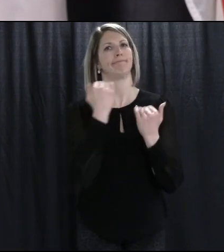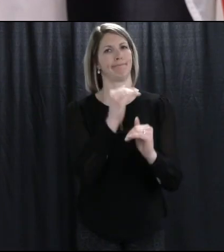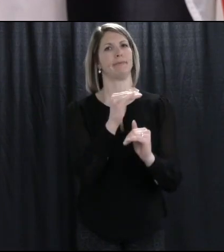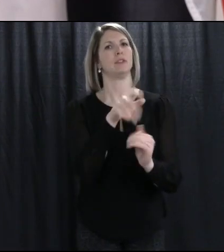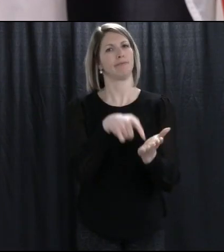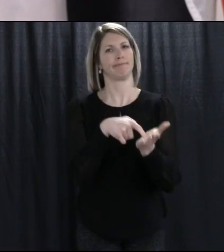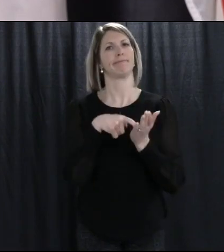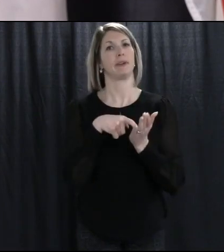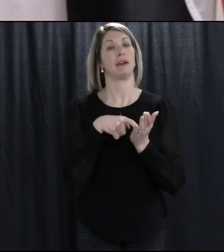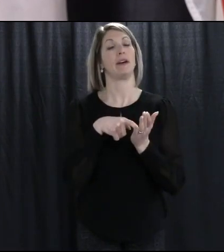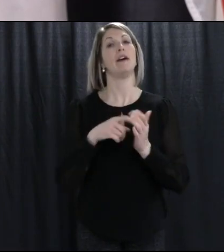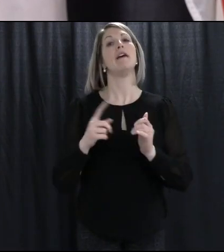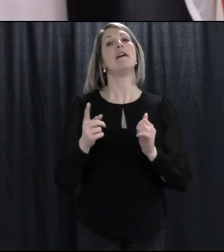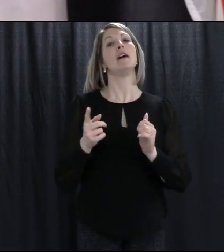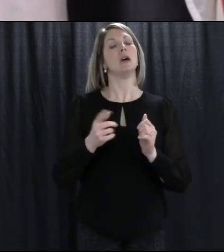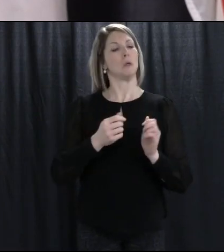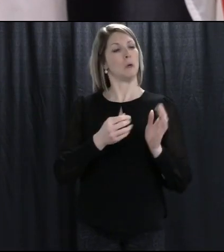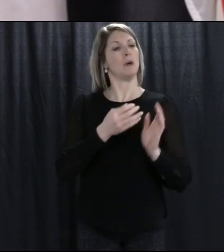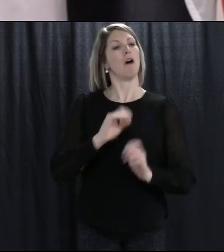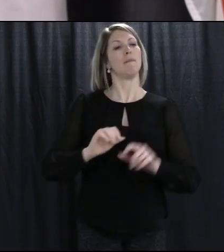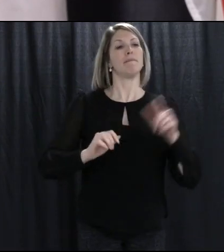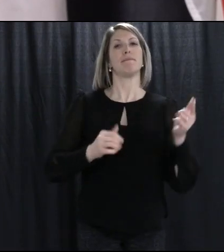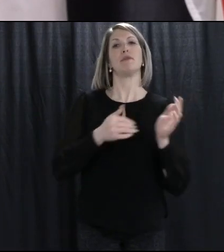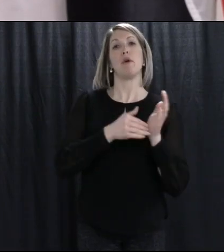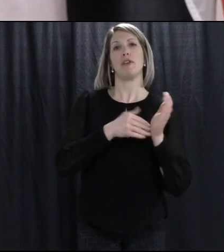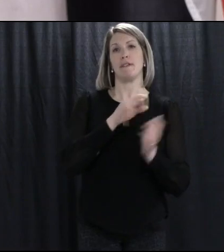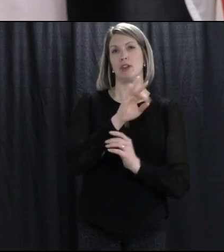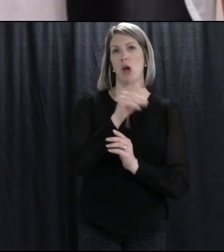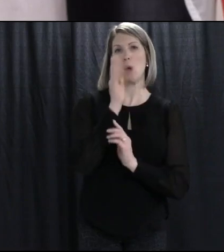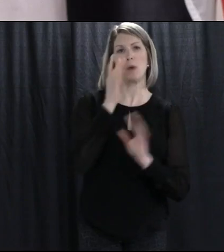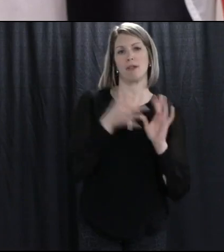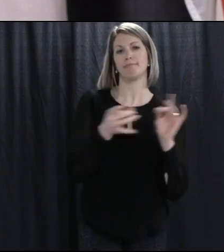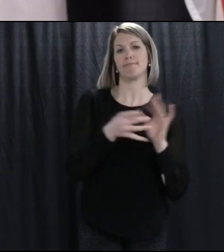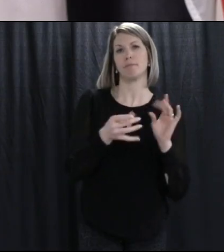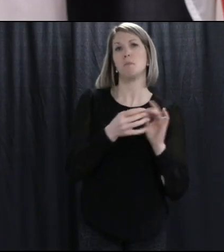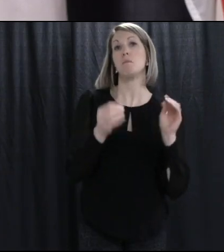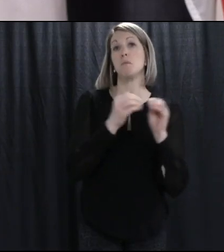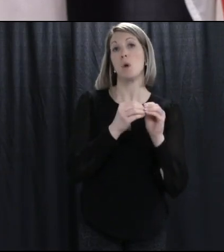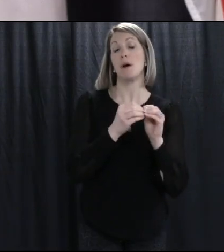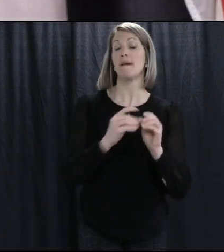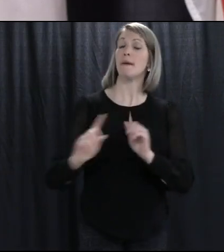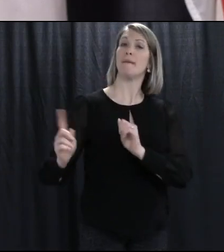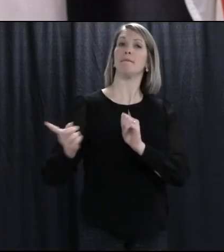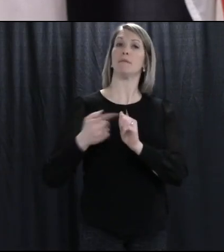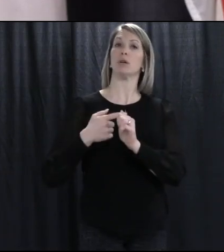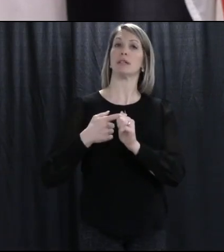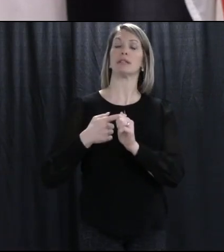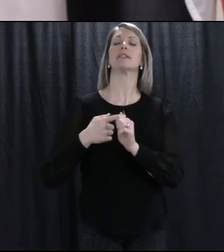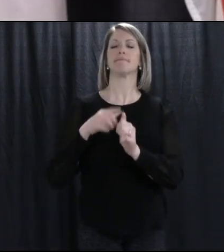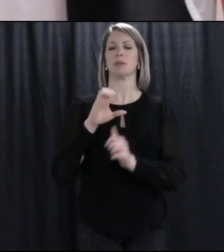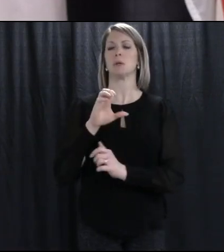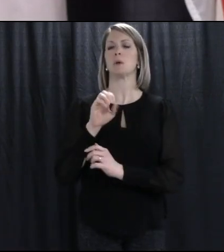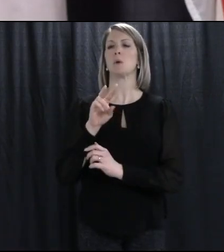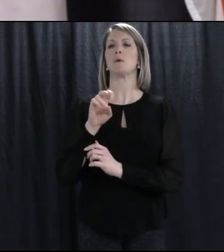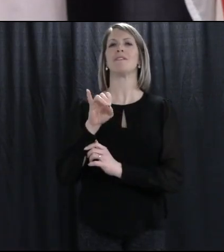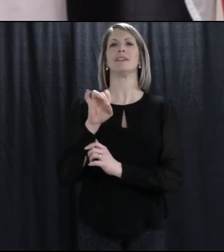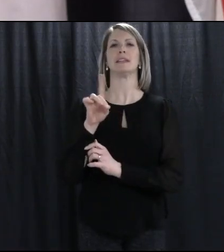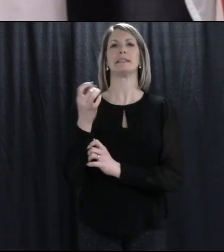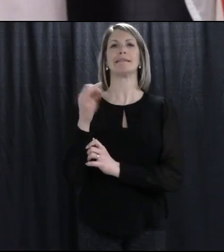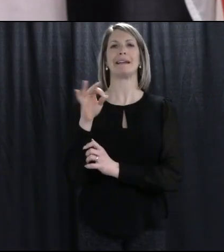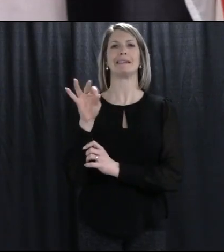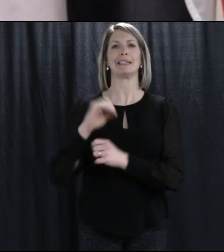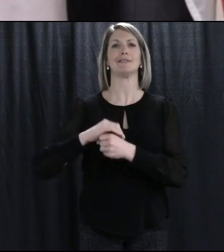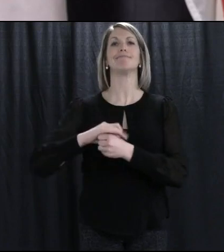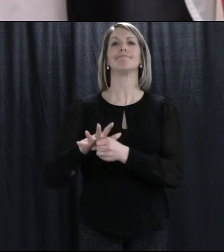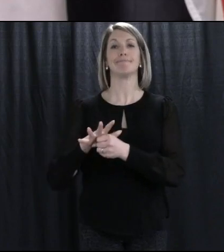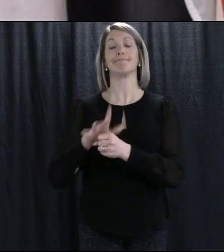that I would like to address. There is no doubt COVID-19 is having a significant impact